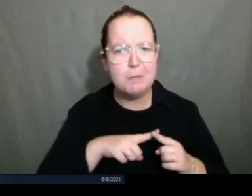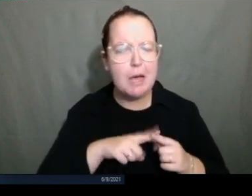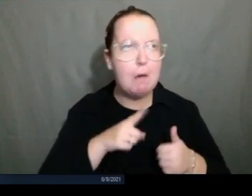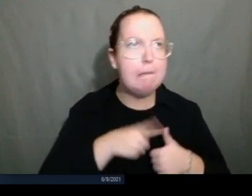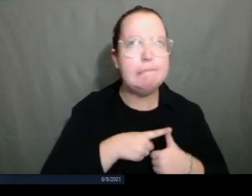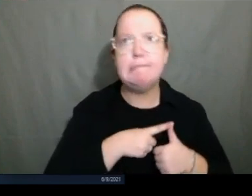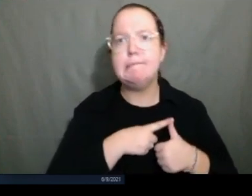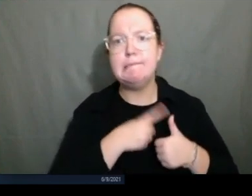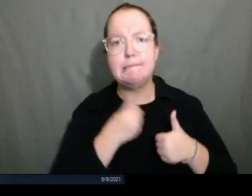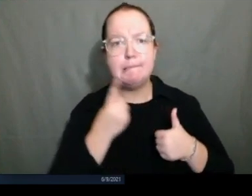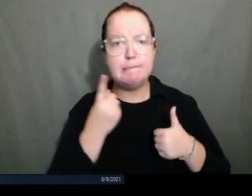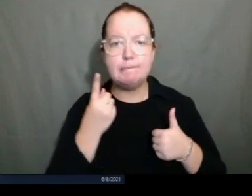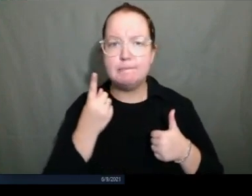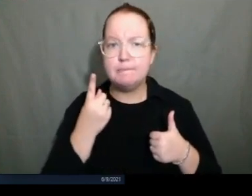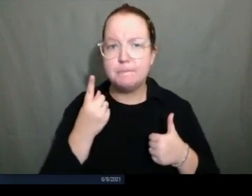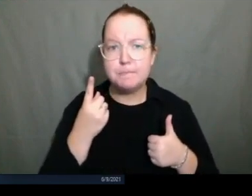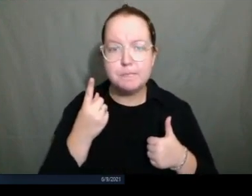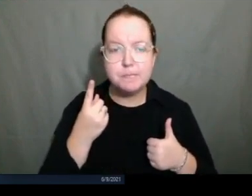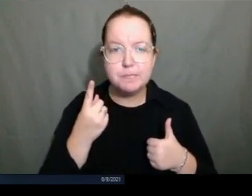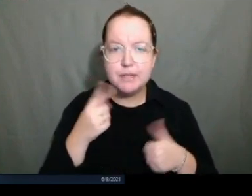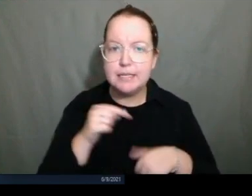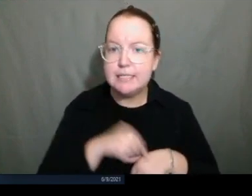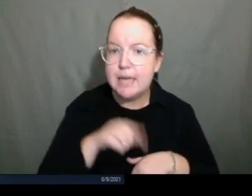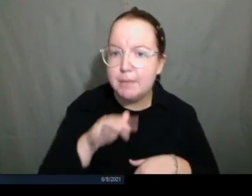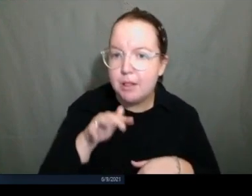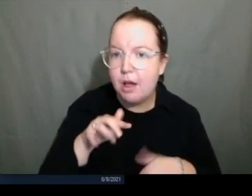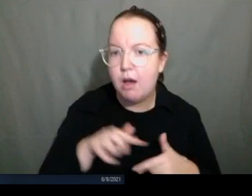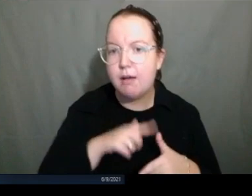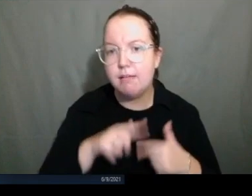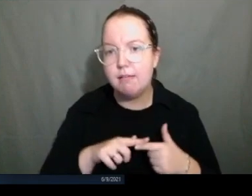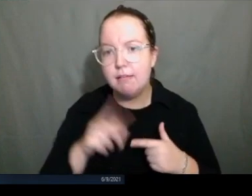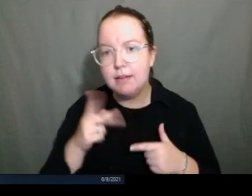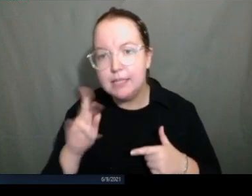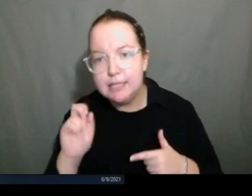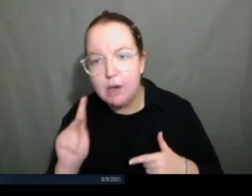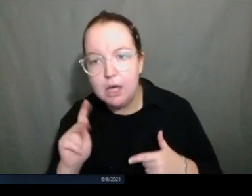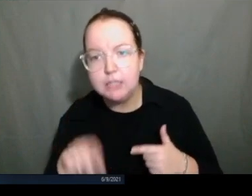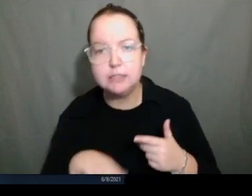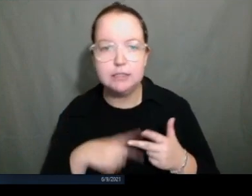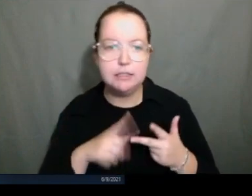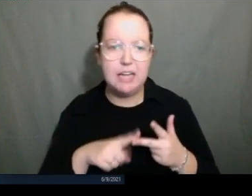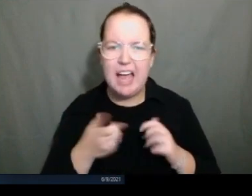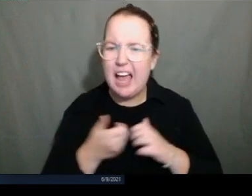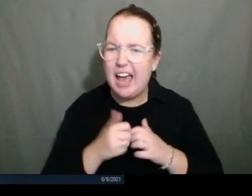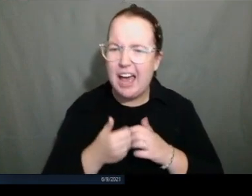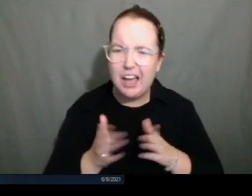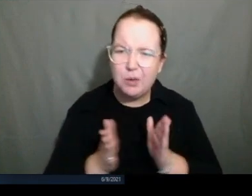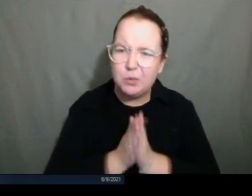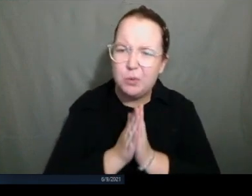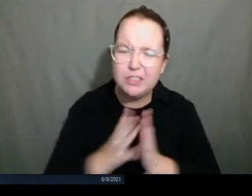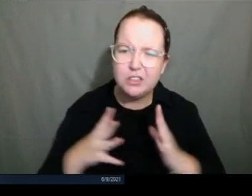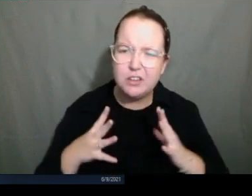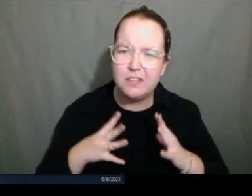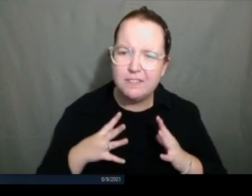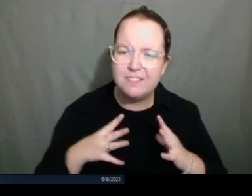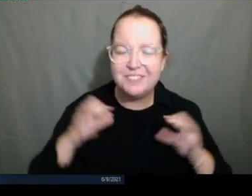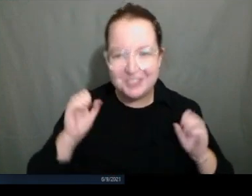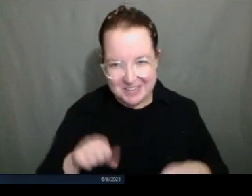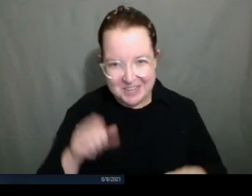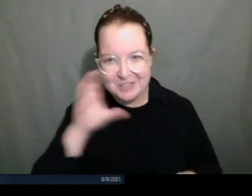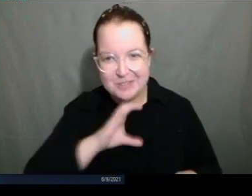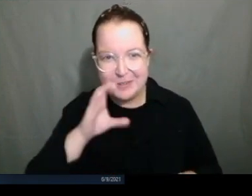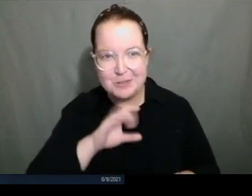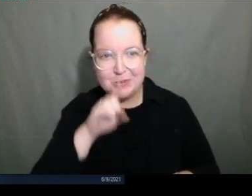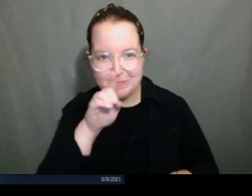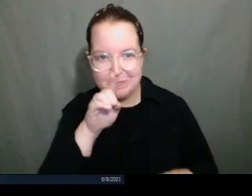if you need additional support on the web time clock or the kiosk or submitting time off requests, you can just search for what your question